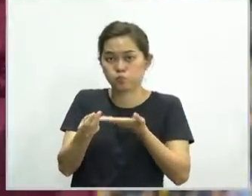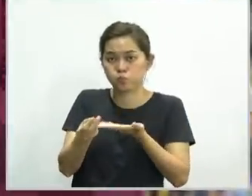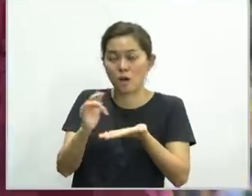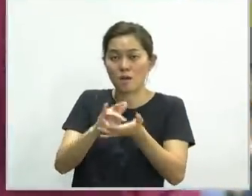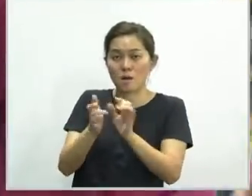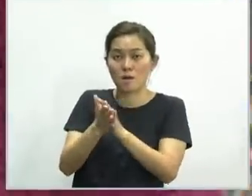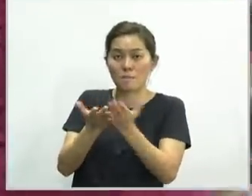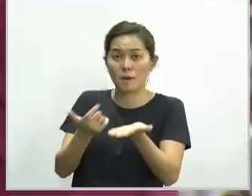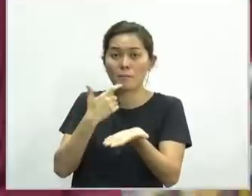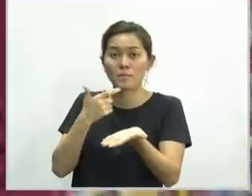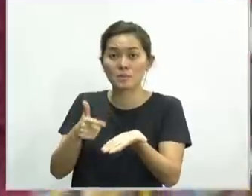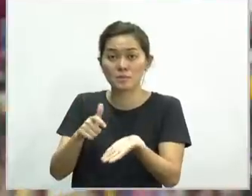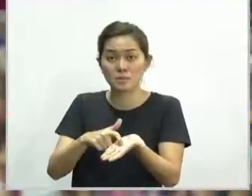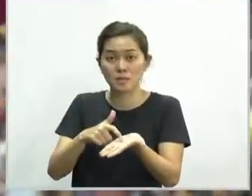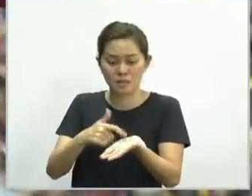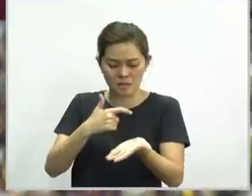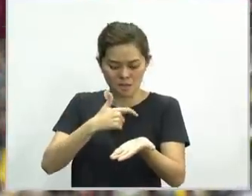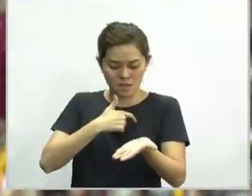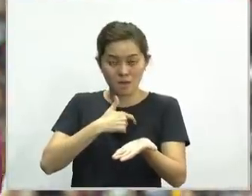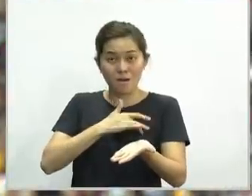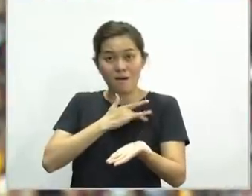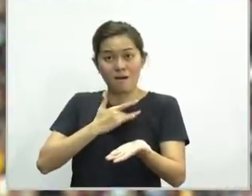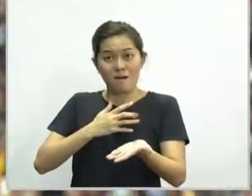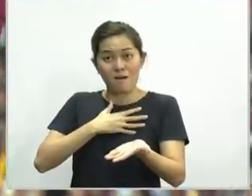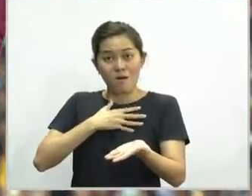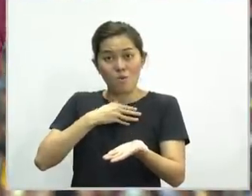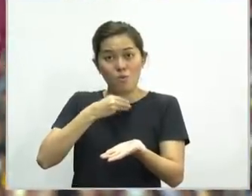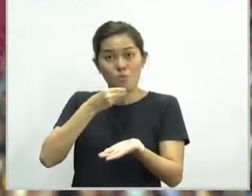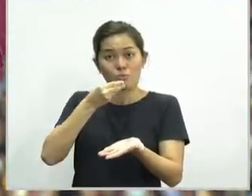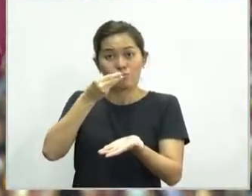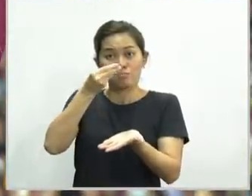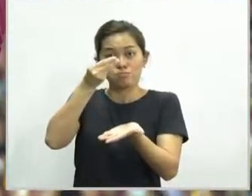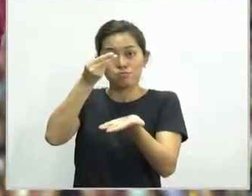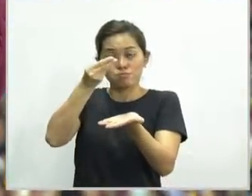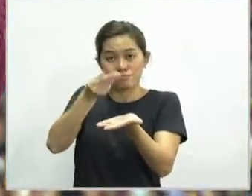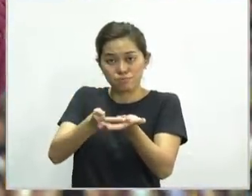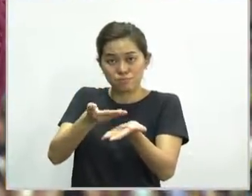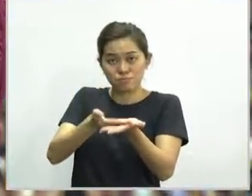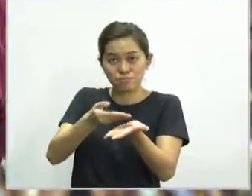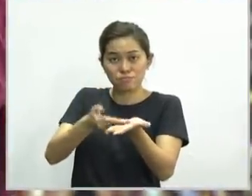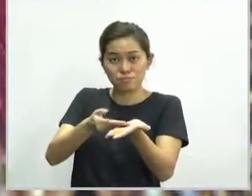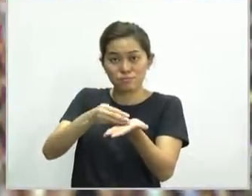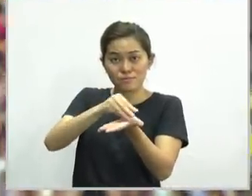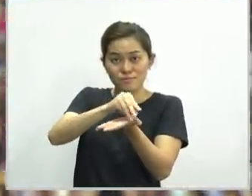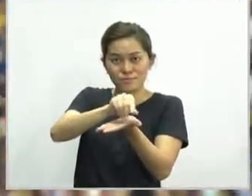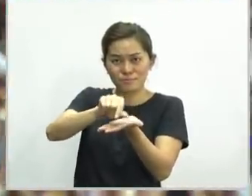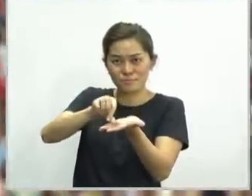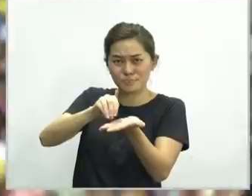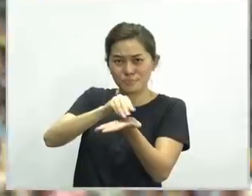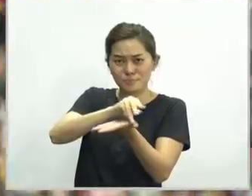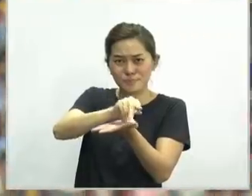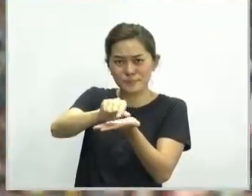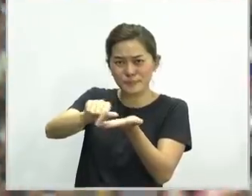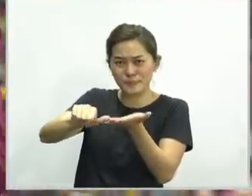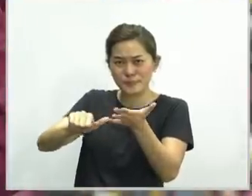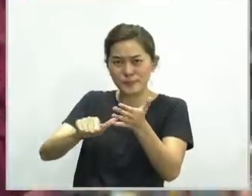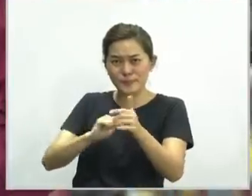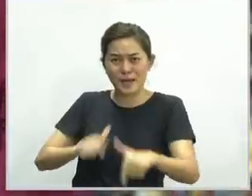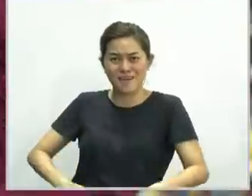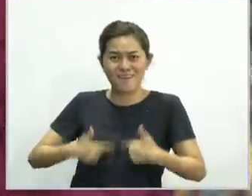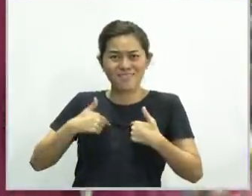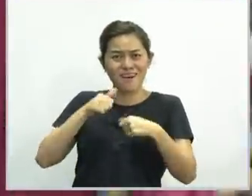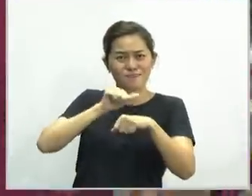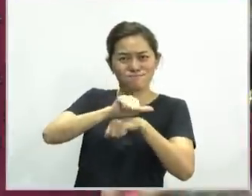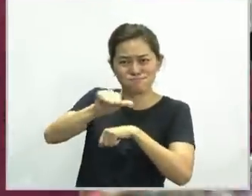is out of the heart that come the seeds that affect our lives,